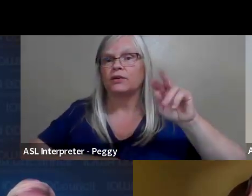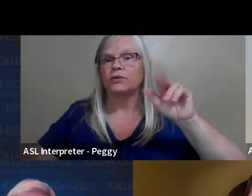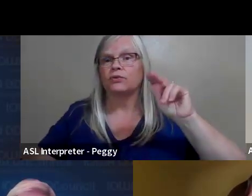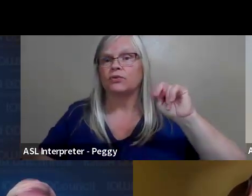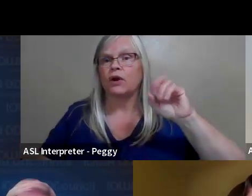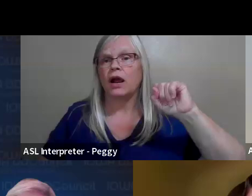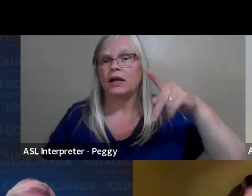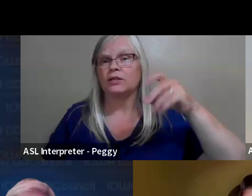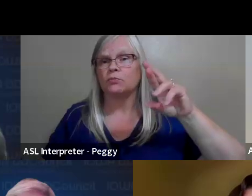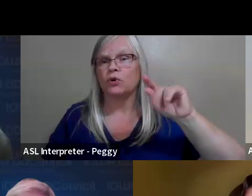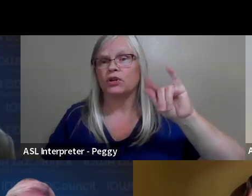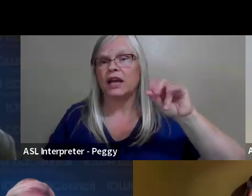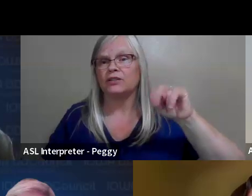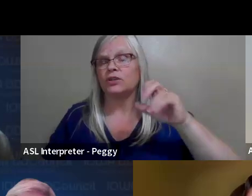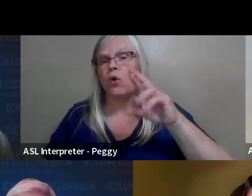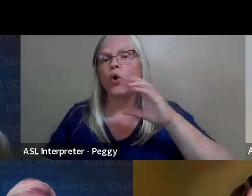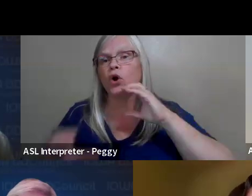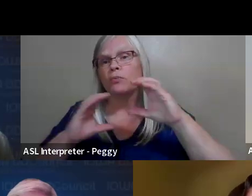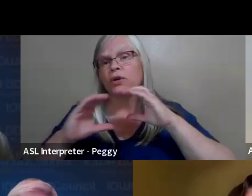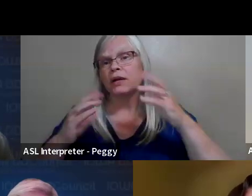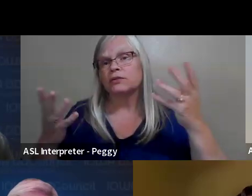questions, I'd be happy to try to answer them.